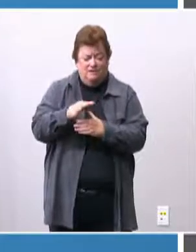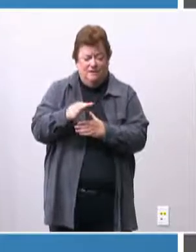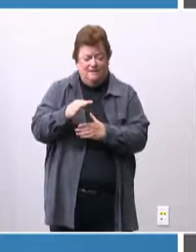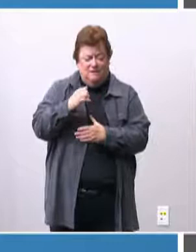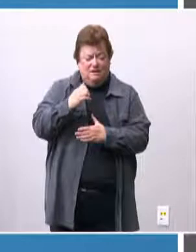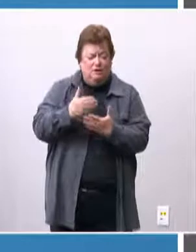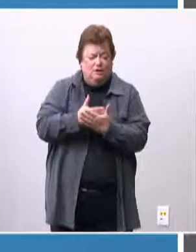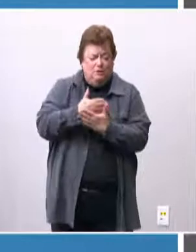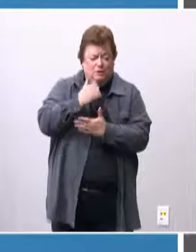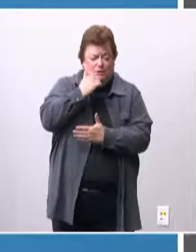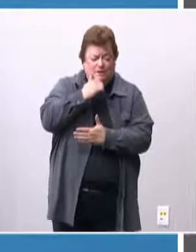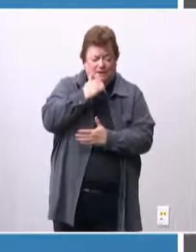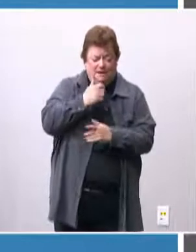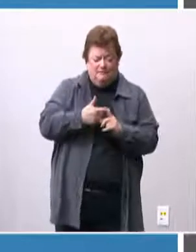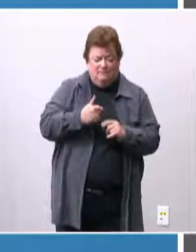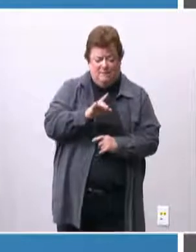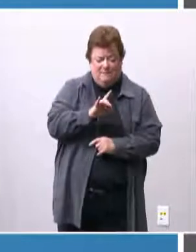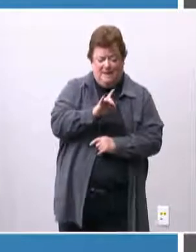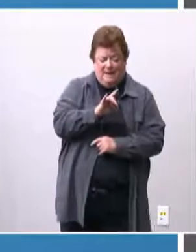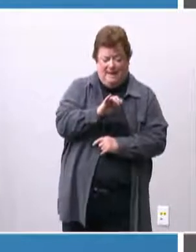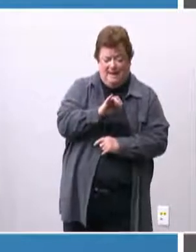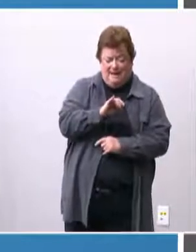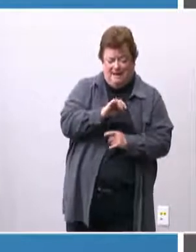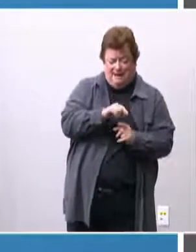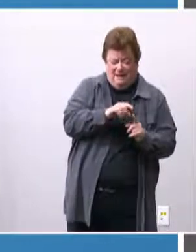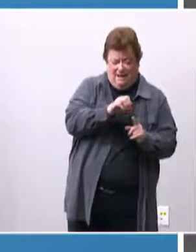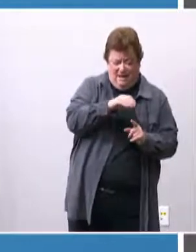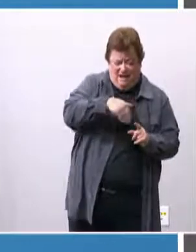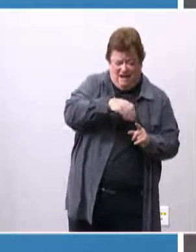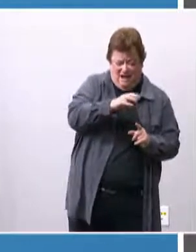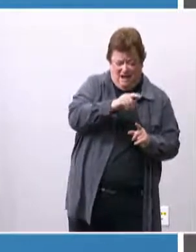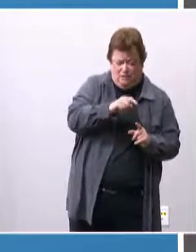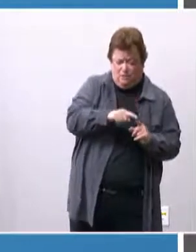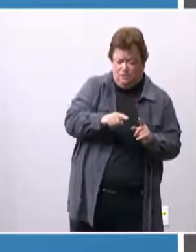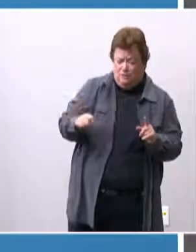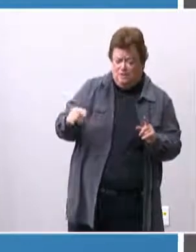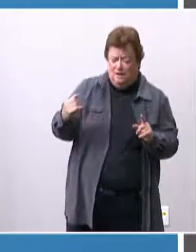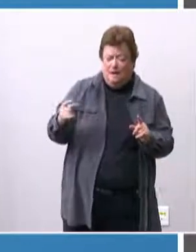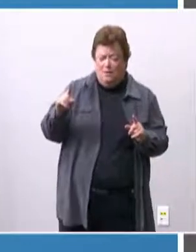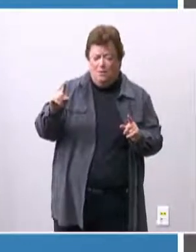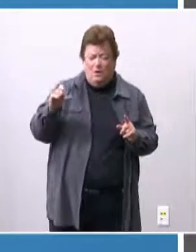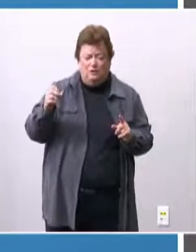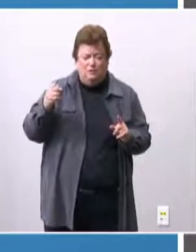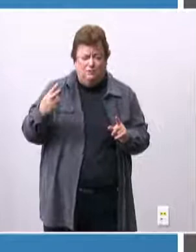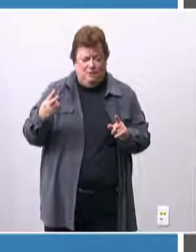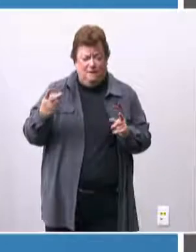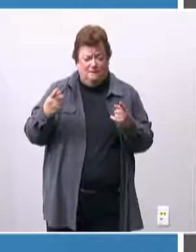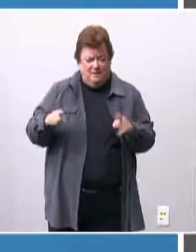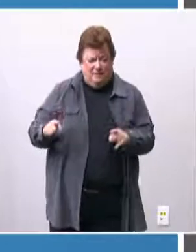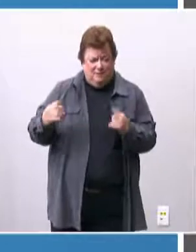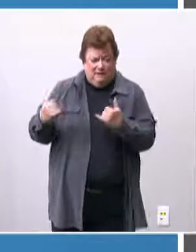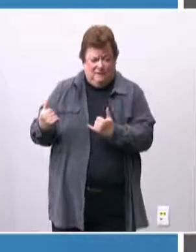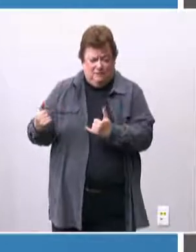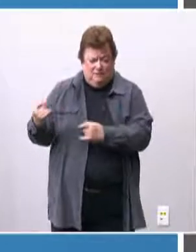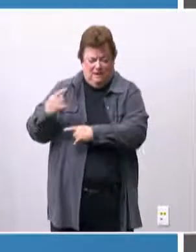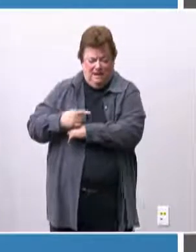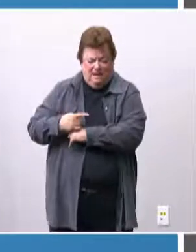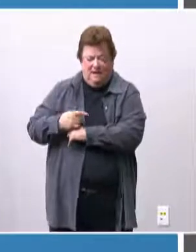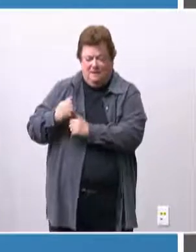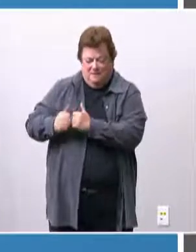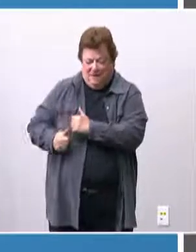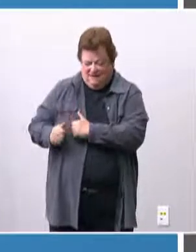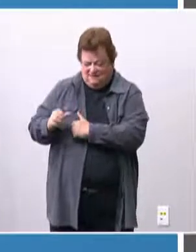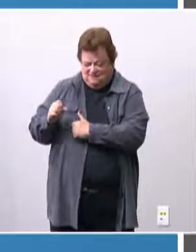cases increased from around 80 in late October to 112 cases per day on this past Saturday,